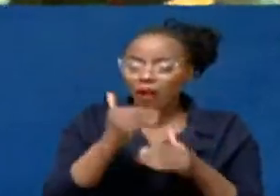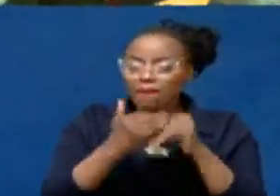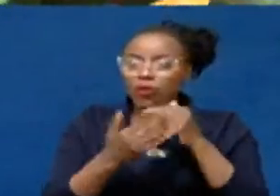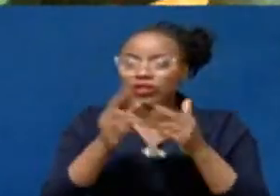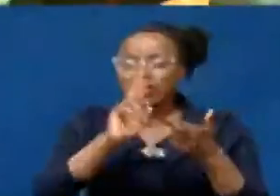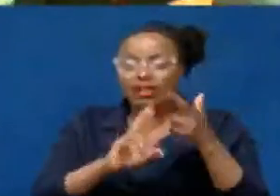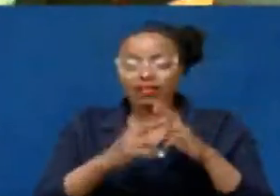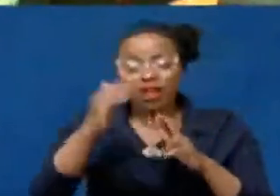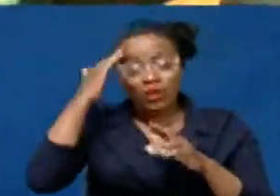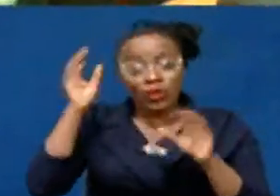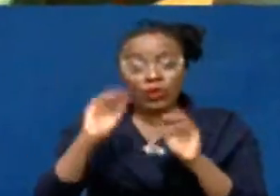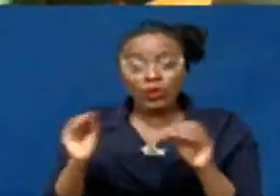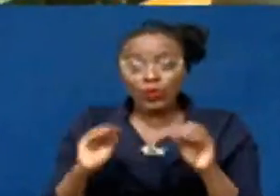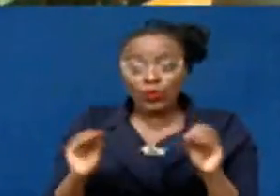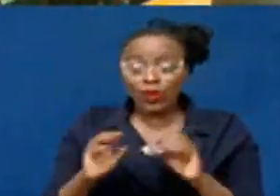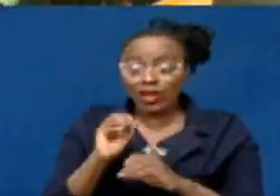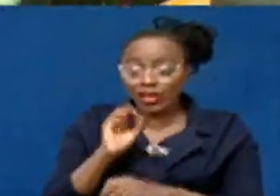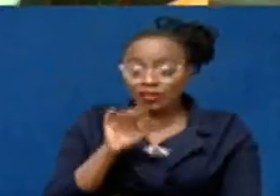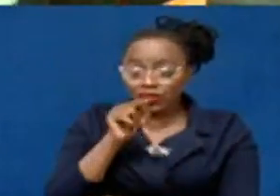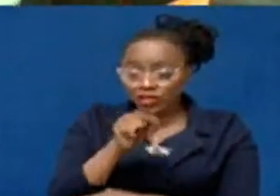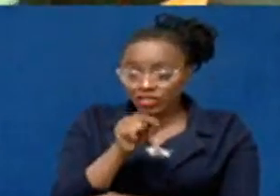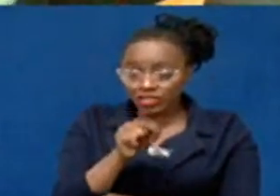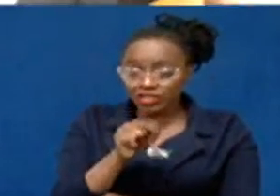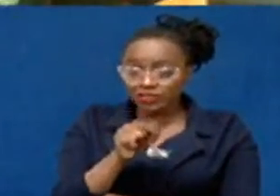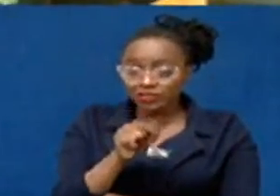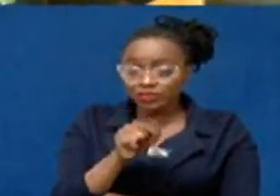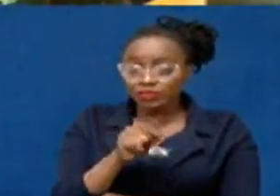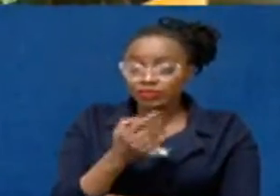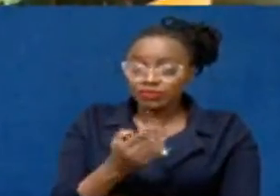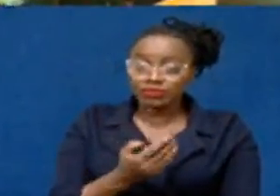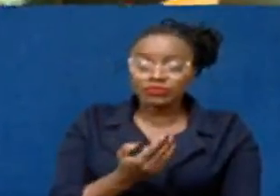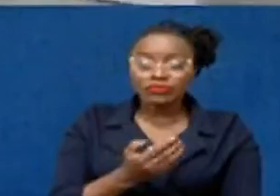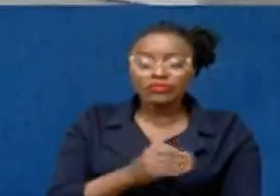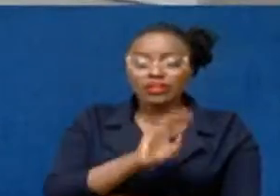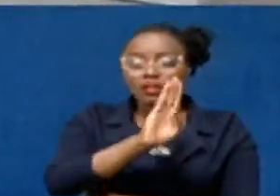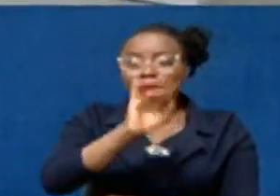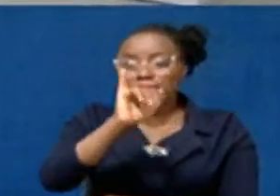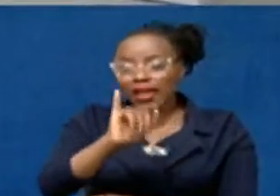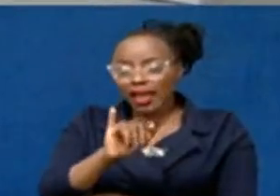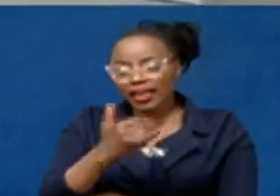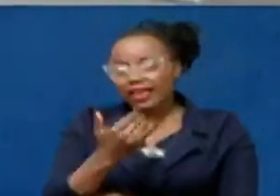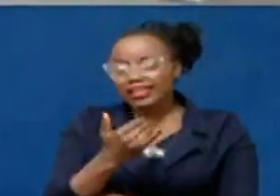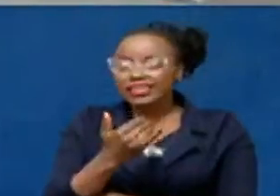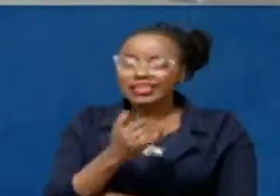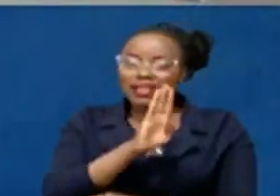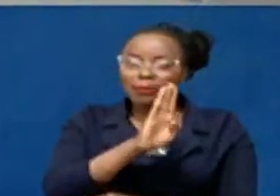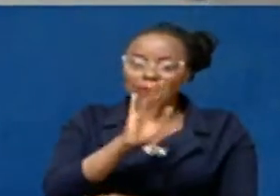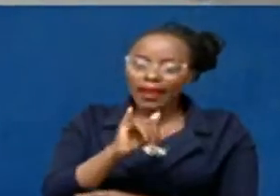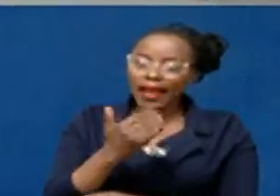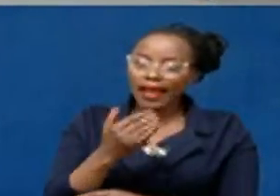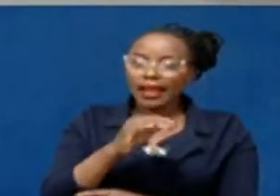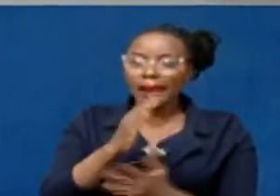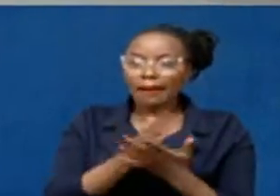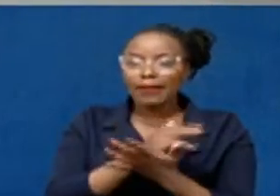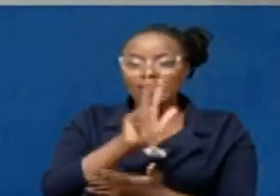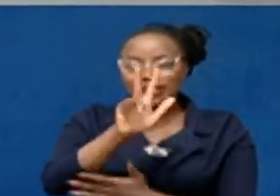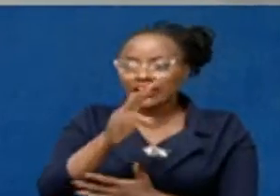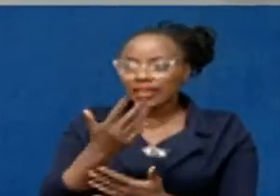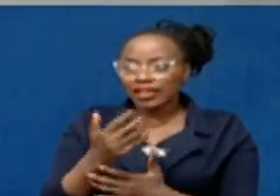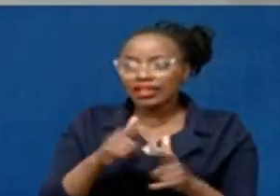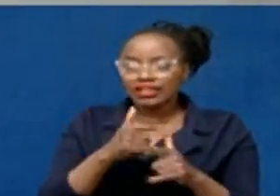relations. I don't know whether this is the Building Bridges Initiative Part 3. Okay, wait.